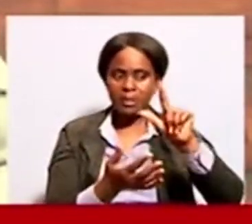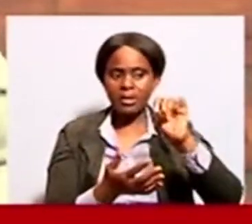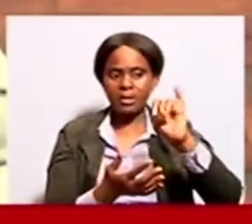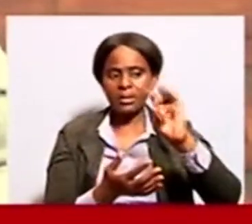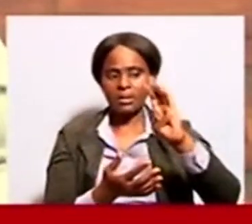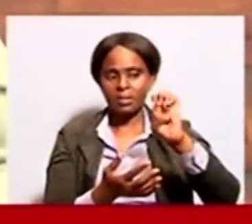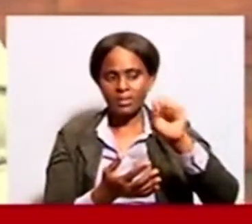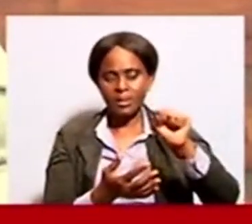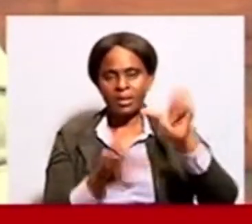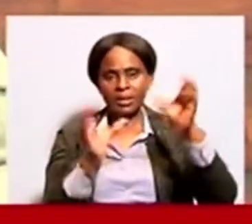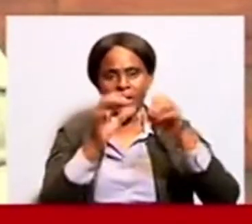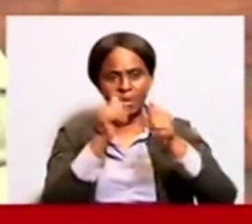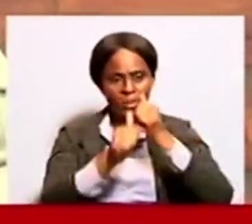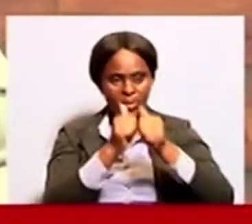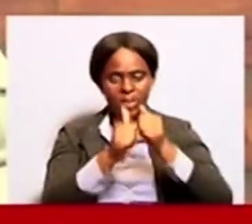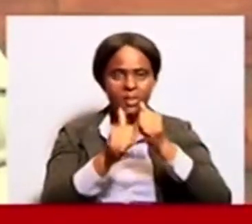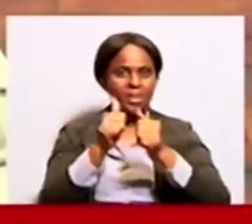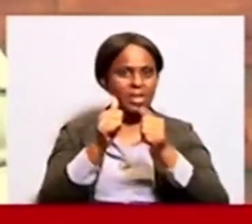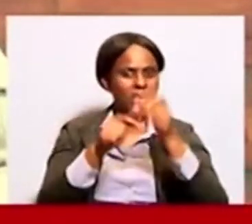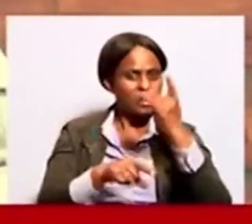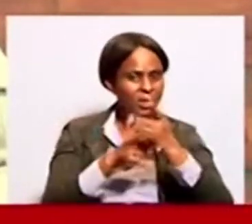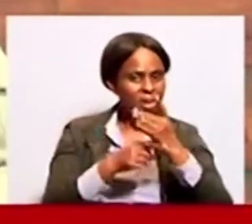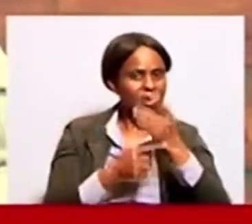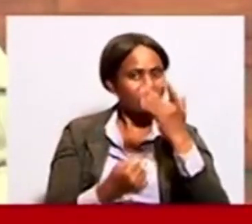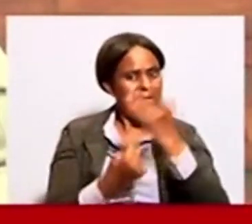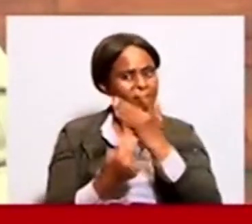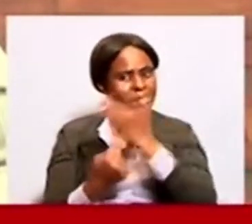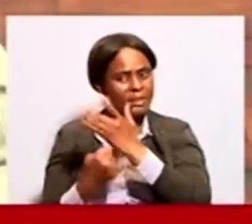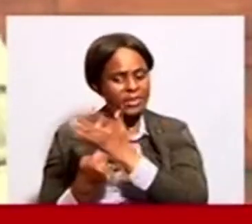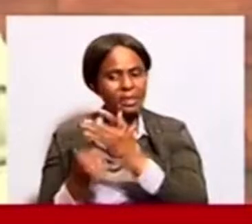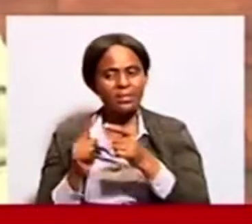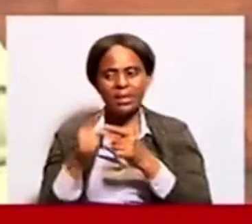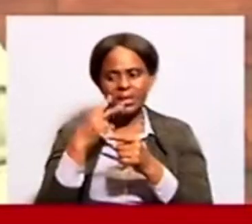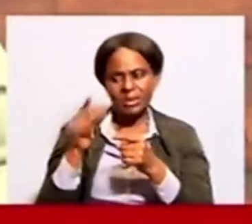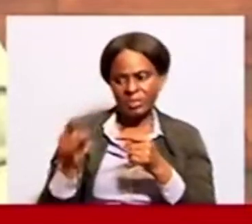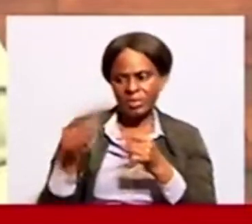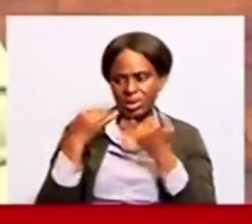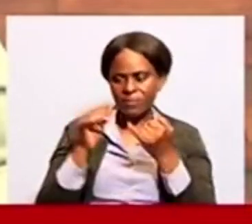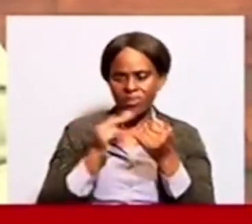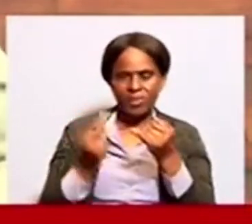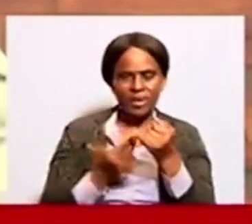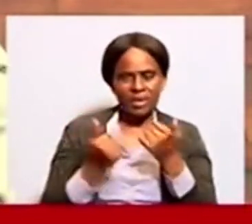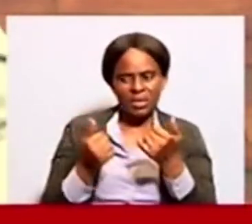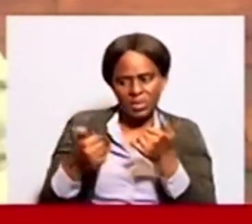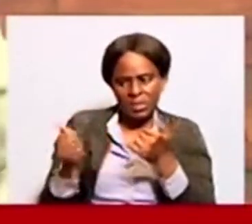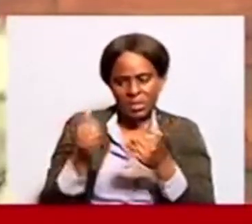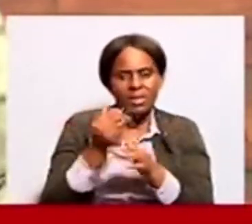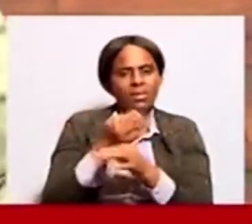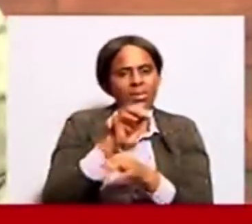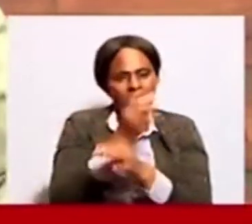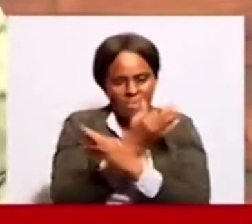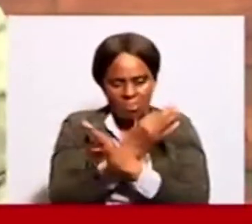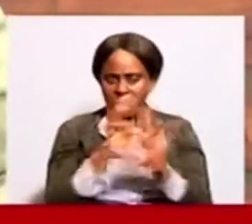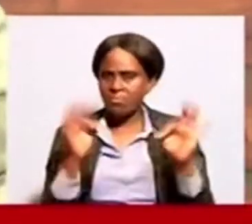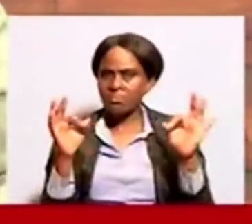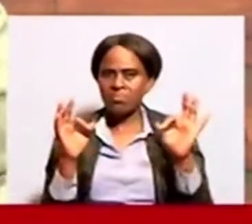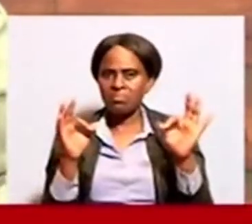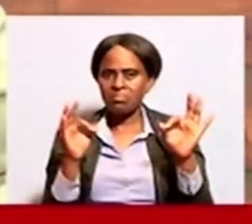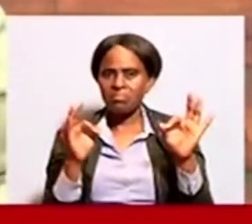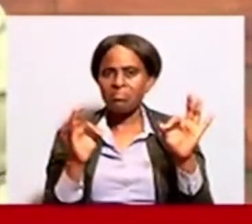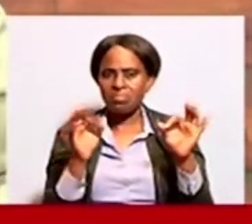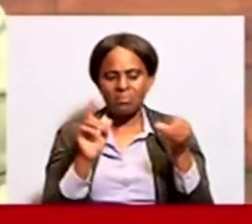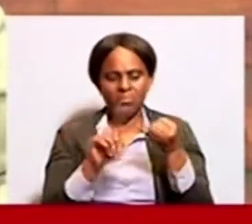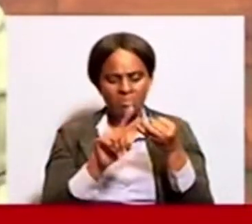class, and who is in which semester. But you can see you are telling us that you are at liberty to do head